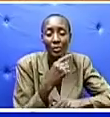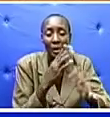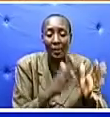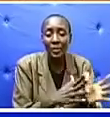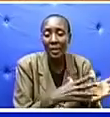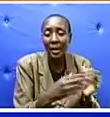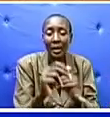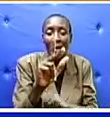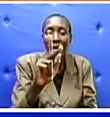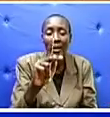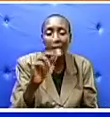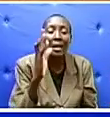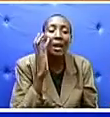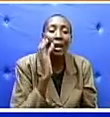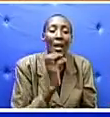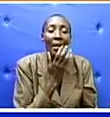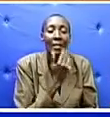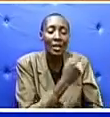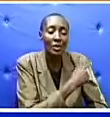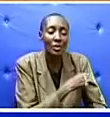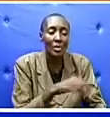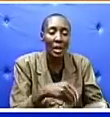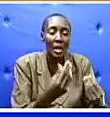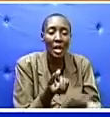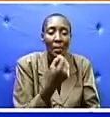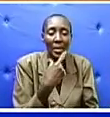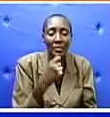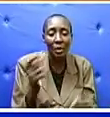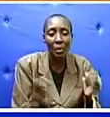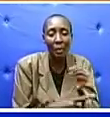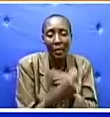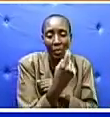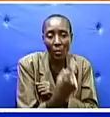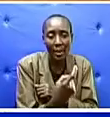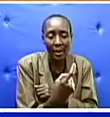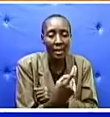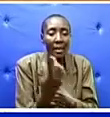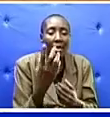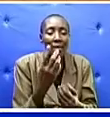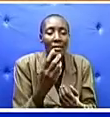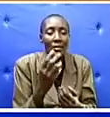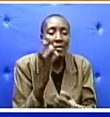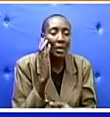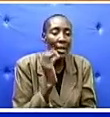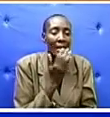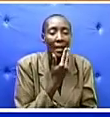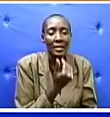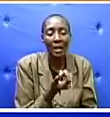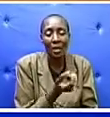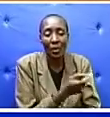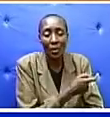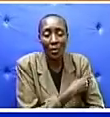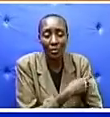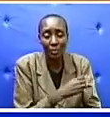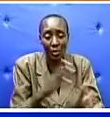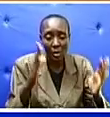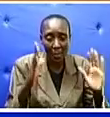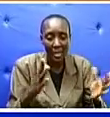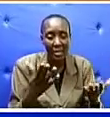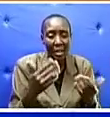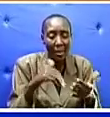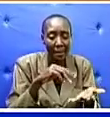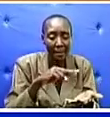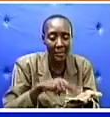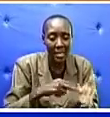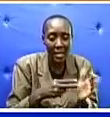KNH, given meds for 1 month. You see, KNH is a big hospital, so you can imagine the patients are so many. So for them to provide for